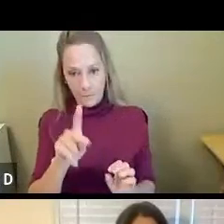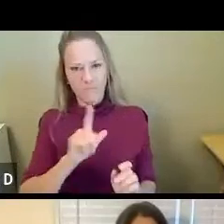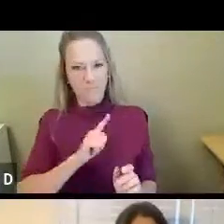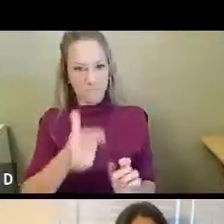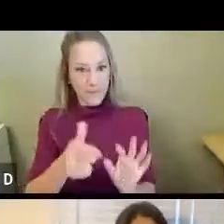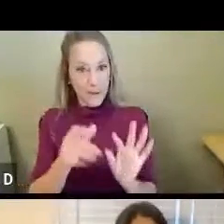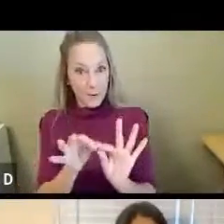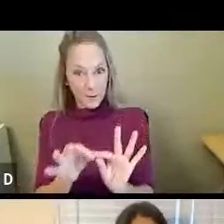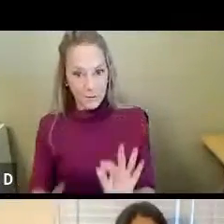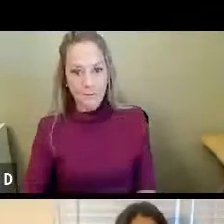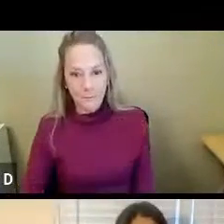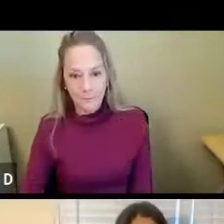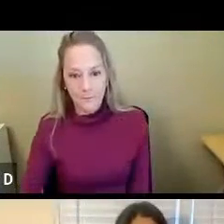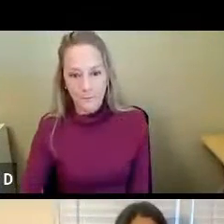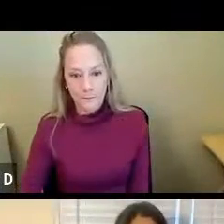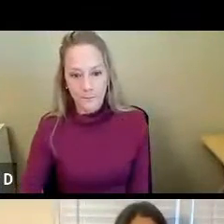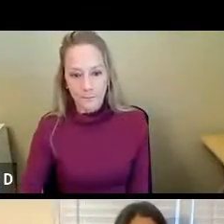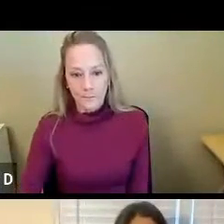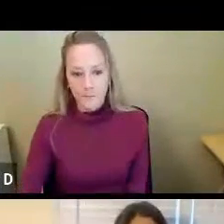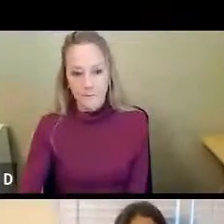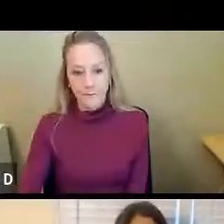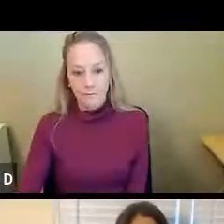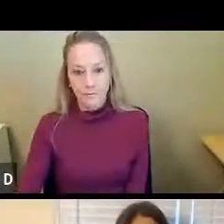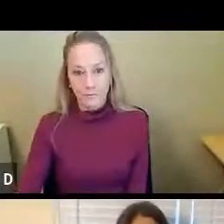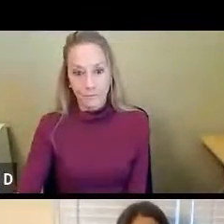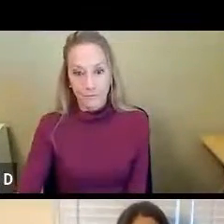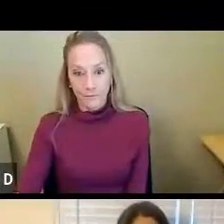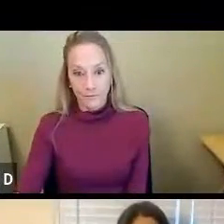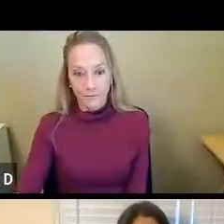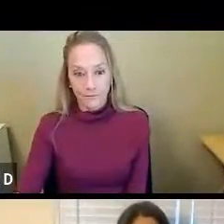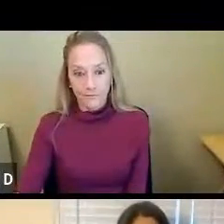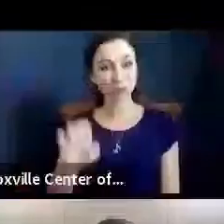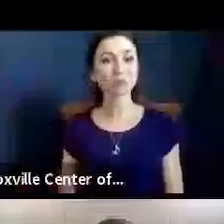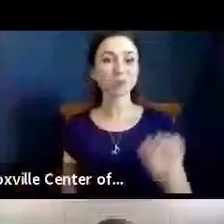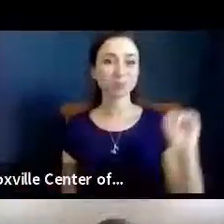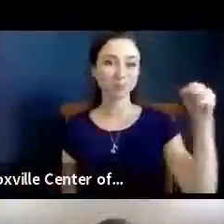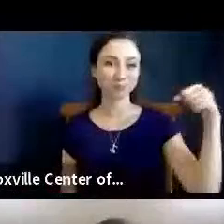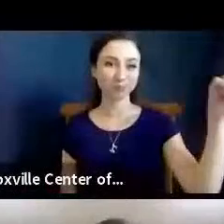9/30/2020. Thank you. Dr. Drake? Yes.